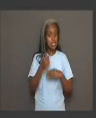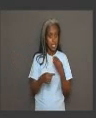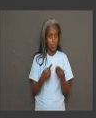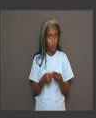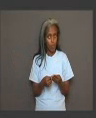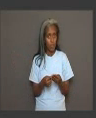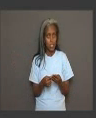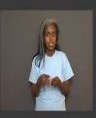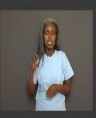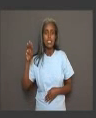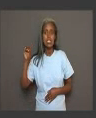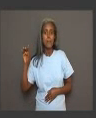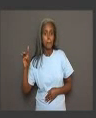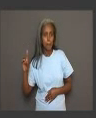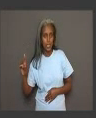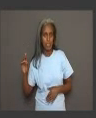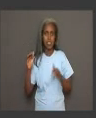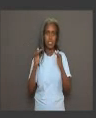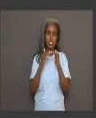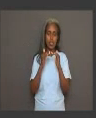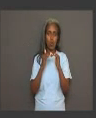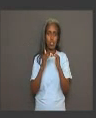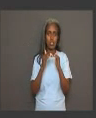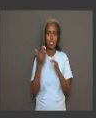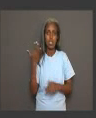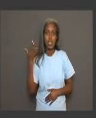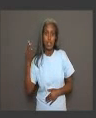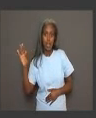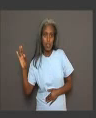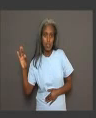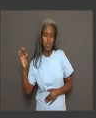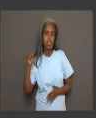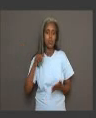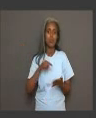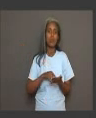Therefore, the median equals